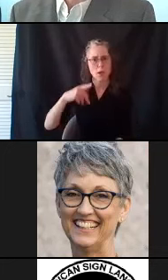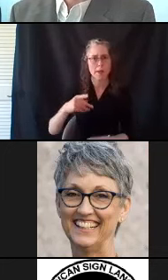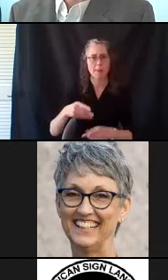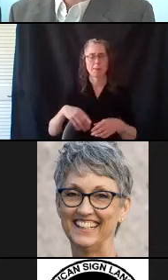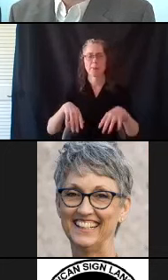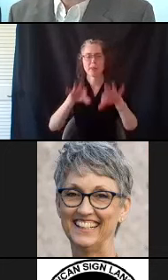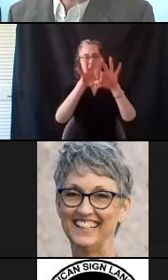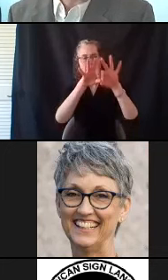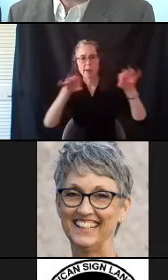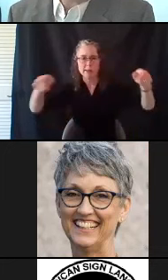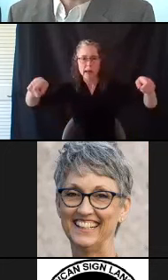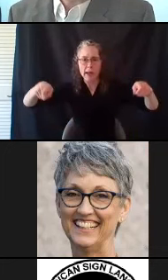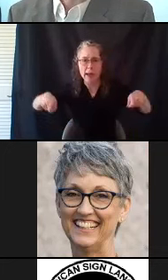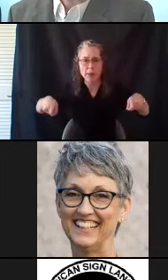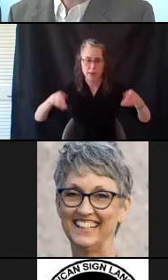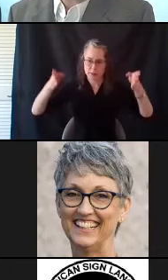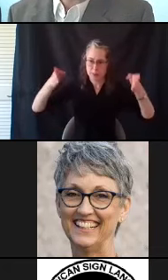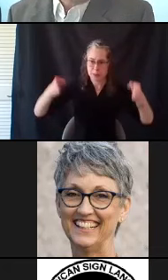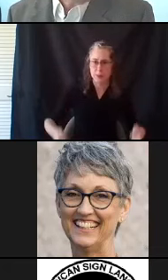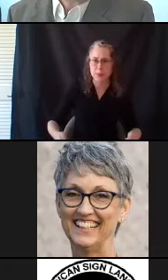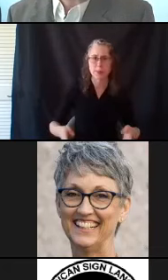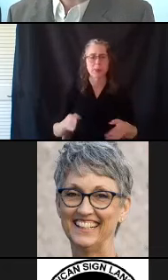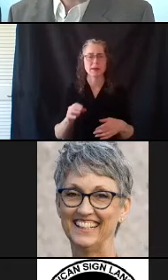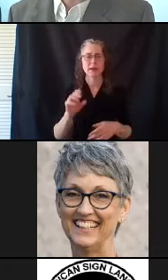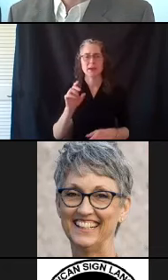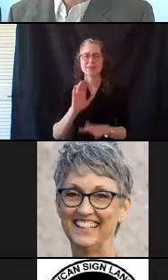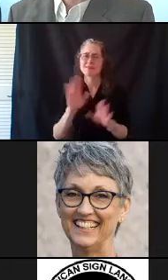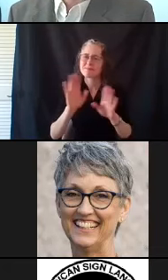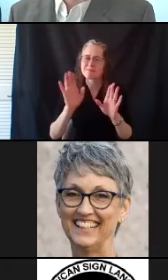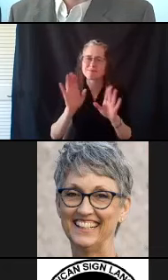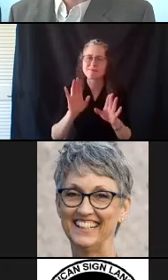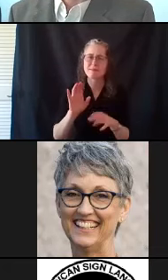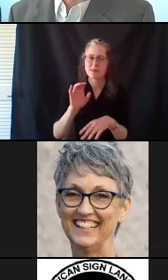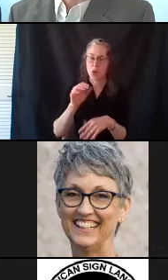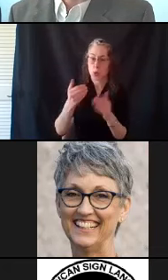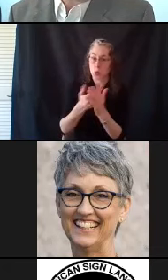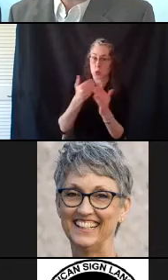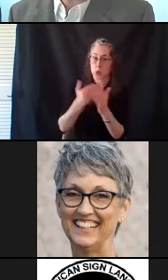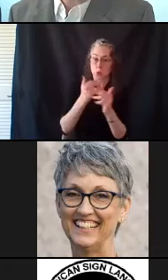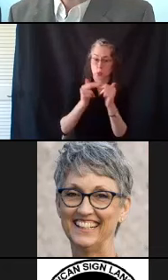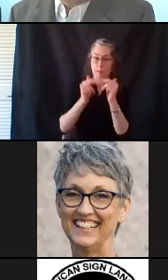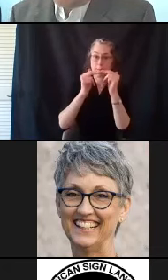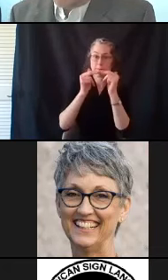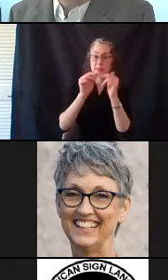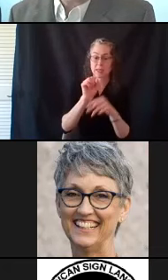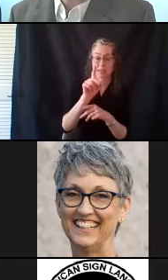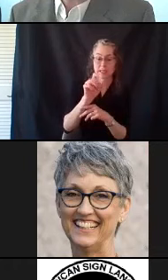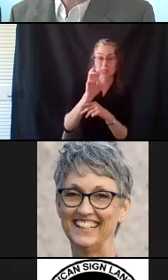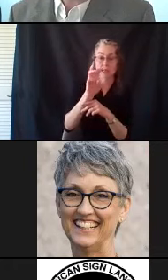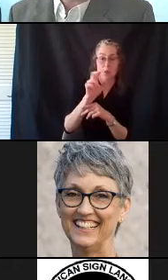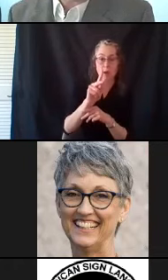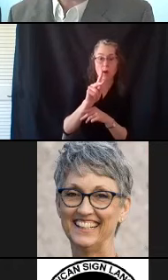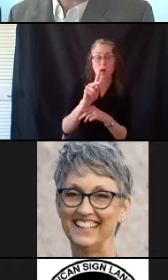handrails. Fact is, in new construction, the lot can be graded so that sidewalk ties directly into the